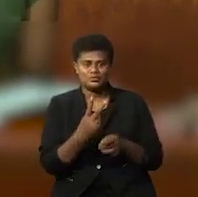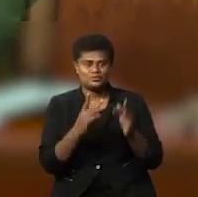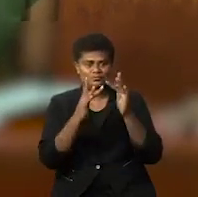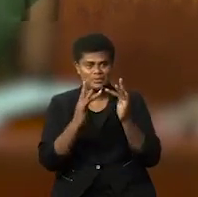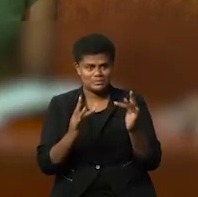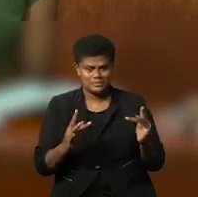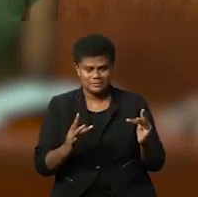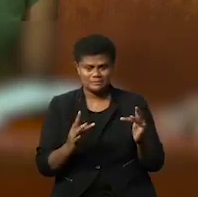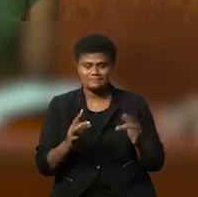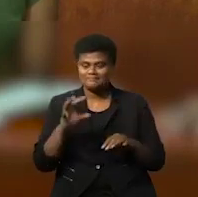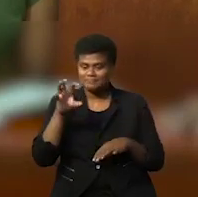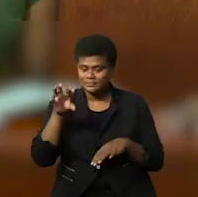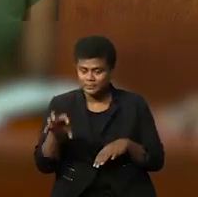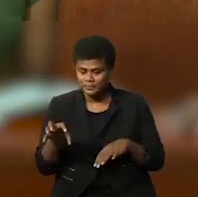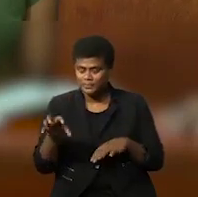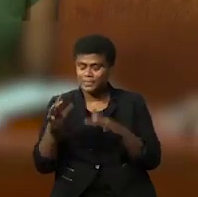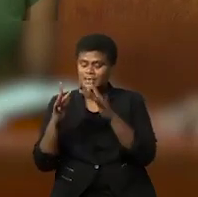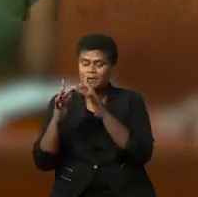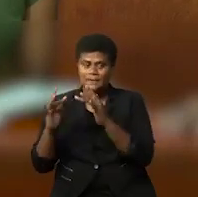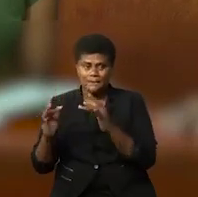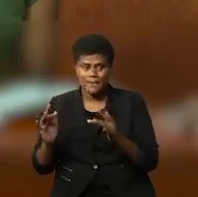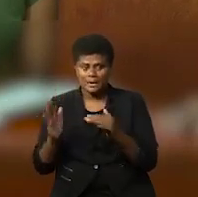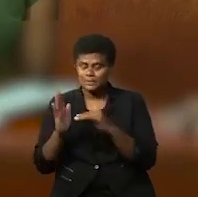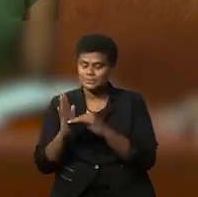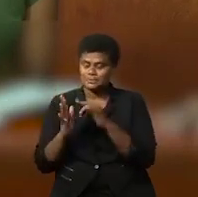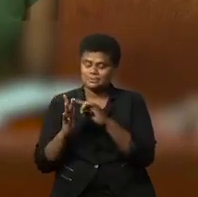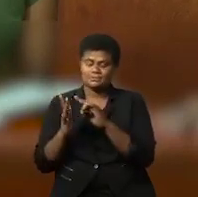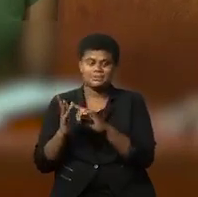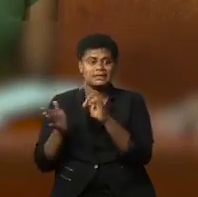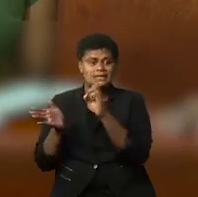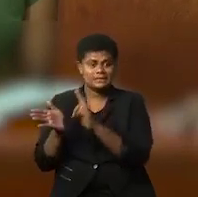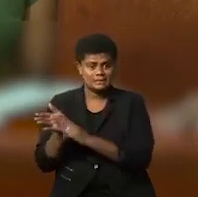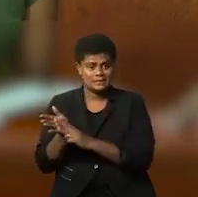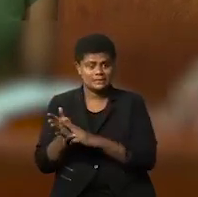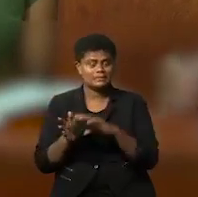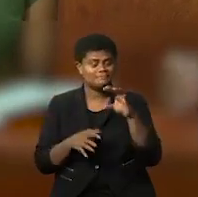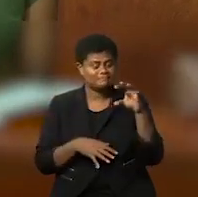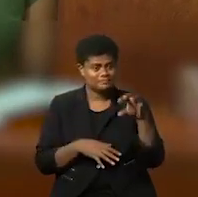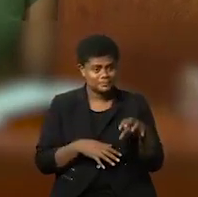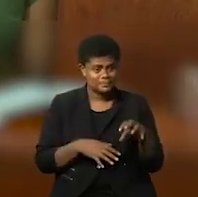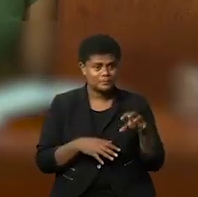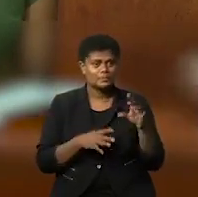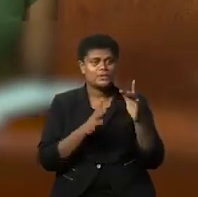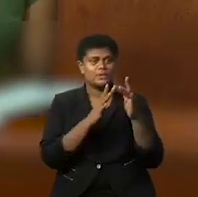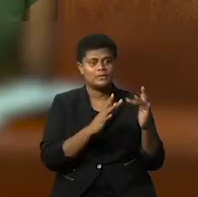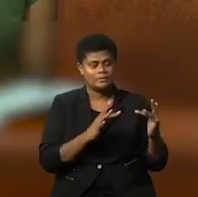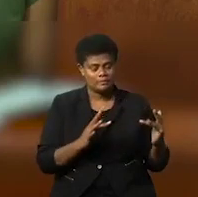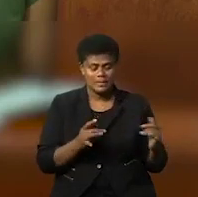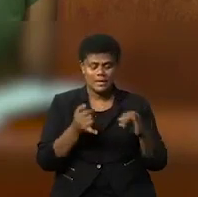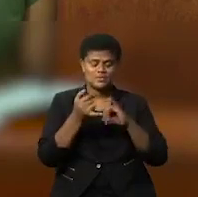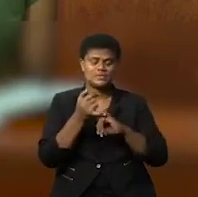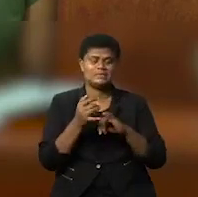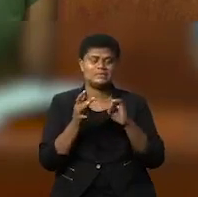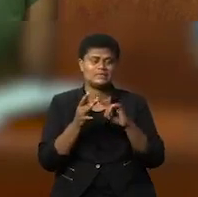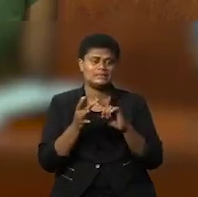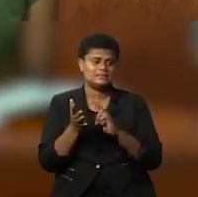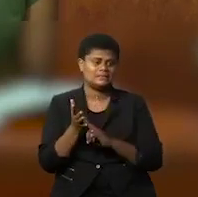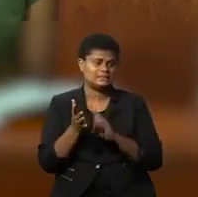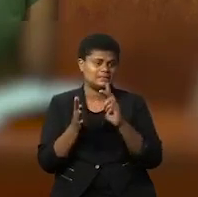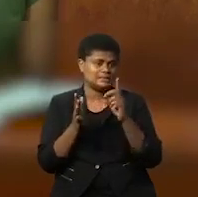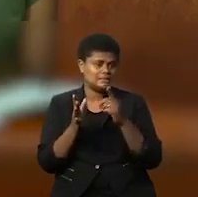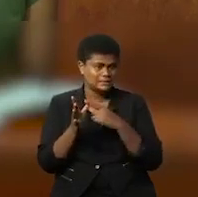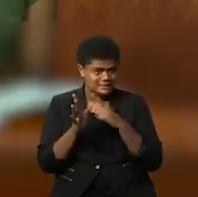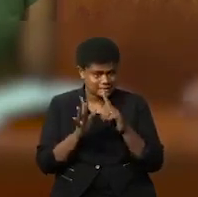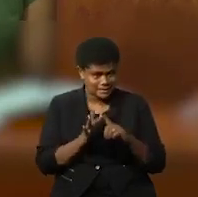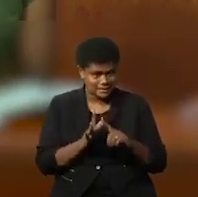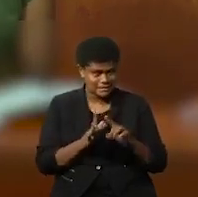Sinai was the experience of the Israelites of old, when they were told to come to the foot of the mountain and the